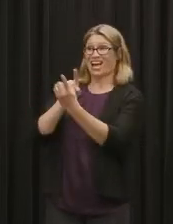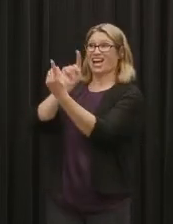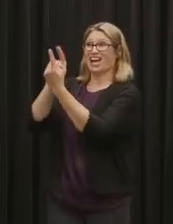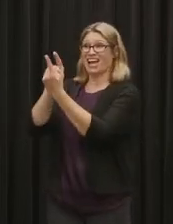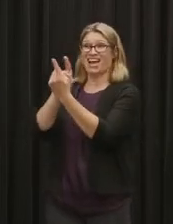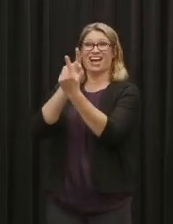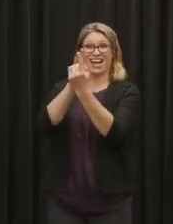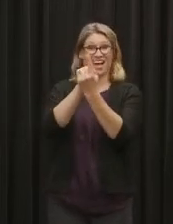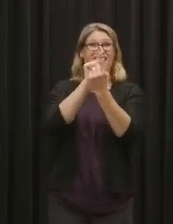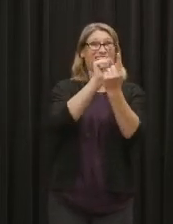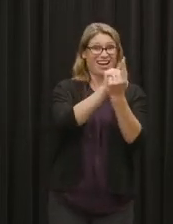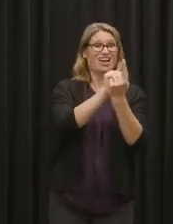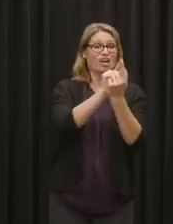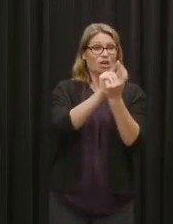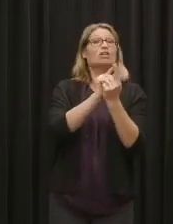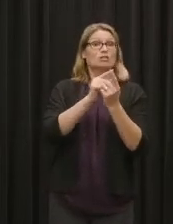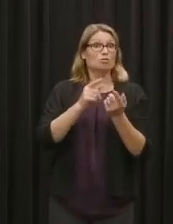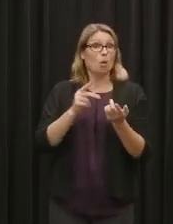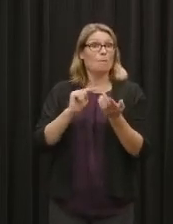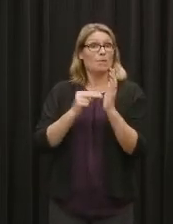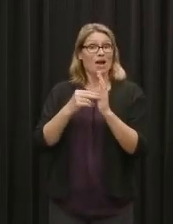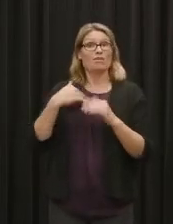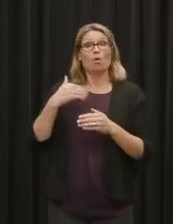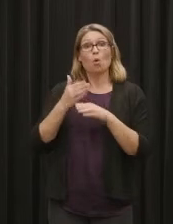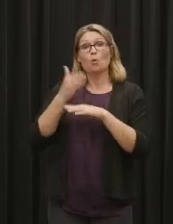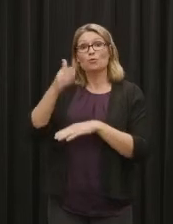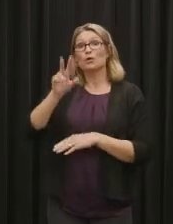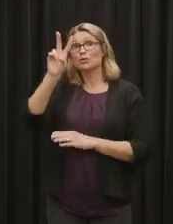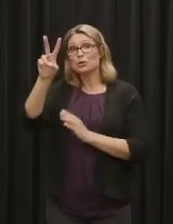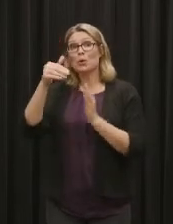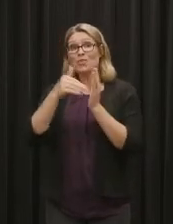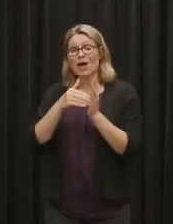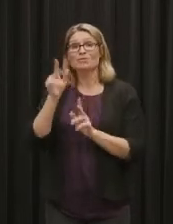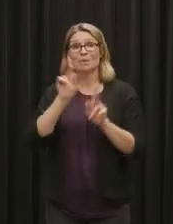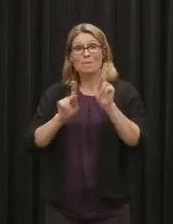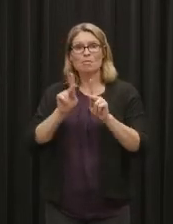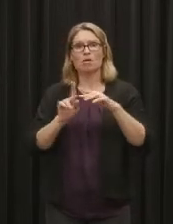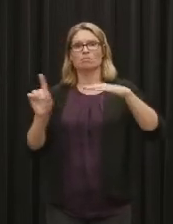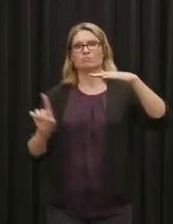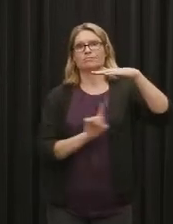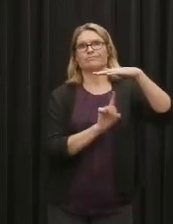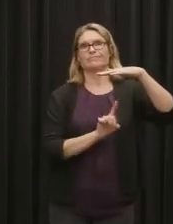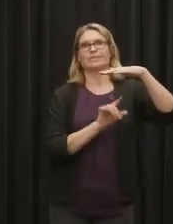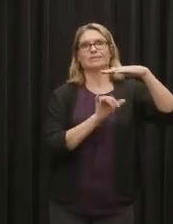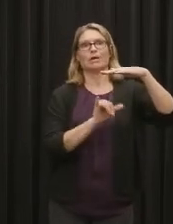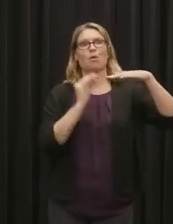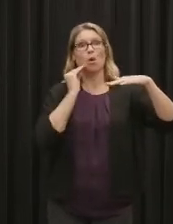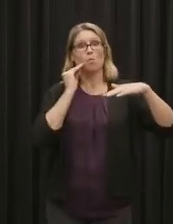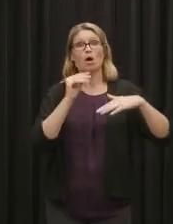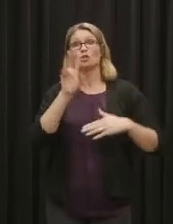quickly we had more than 2,000 people in New Brunswick in self-isolation at one point.